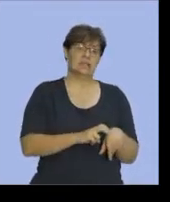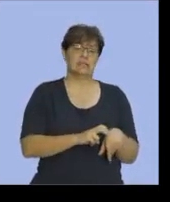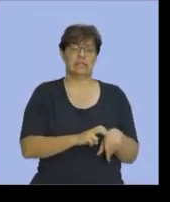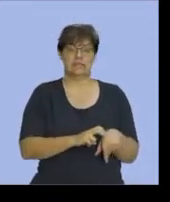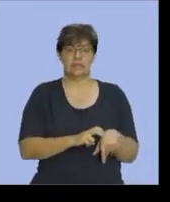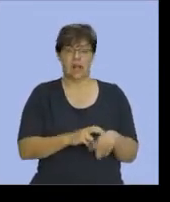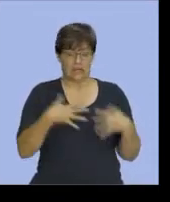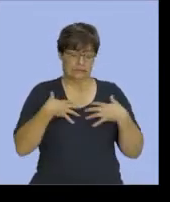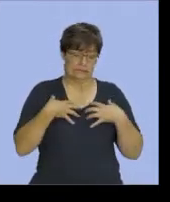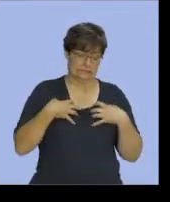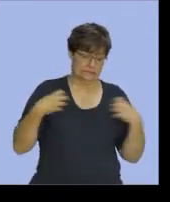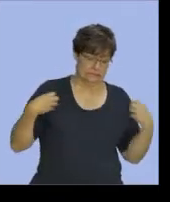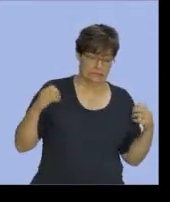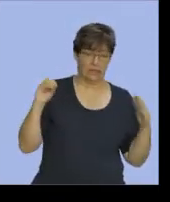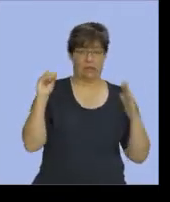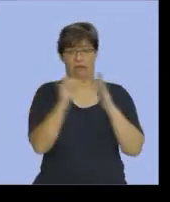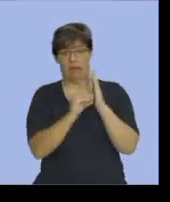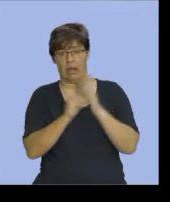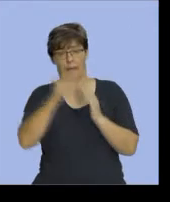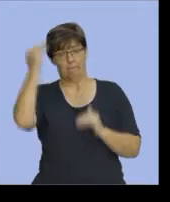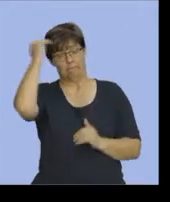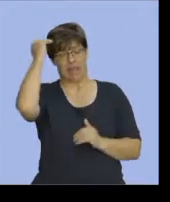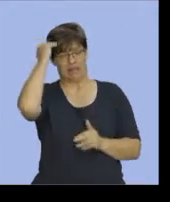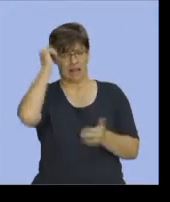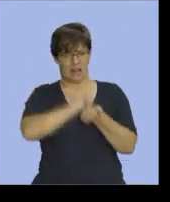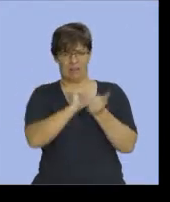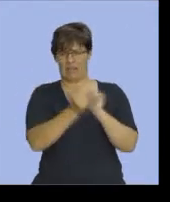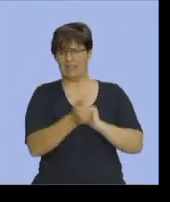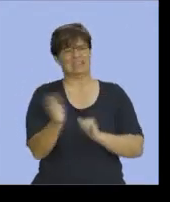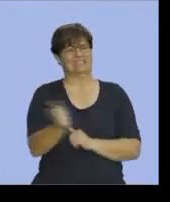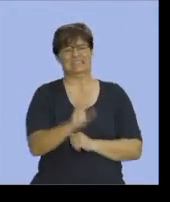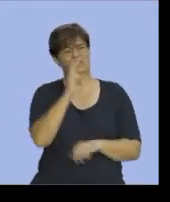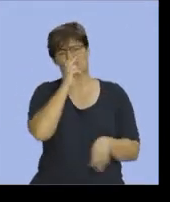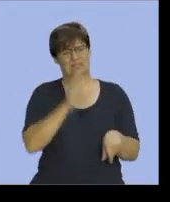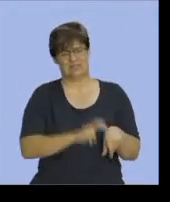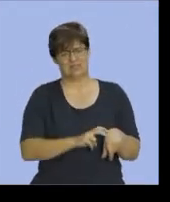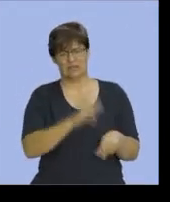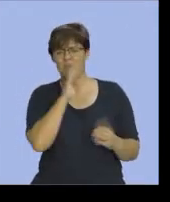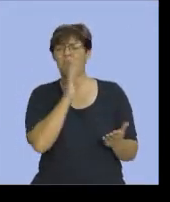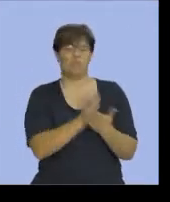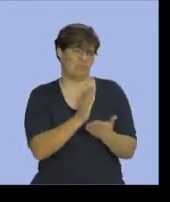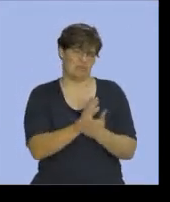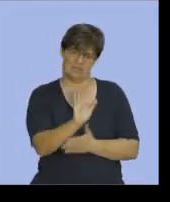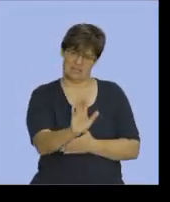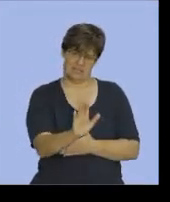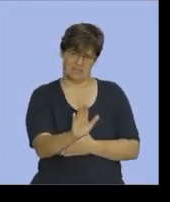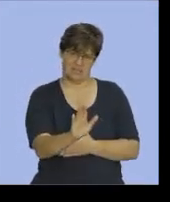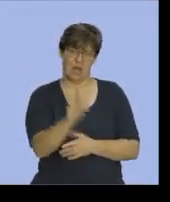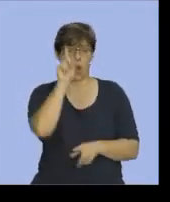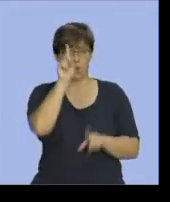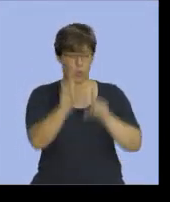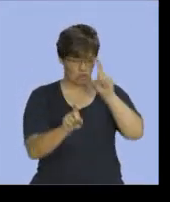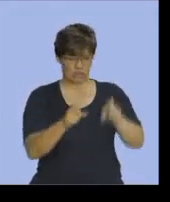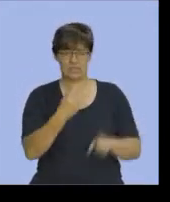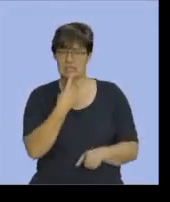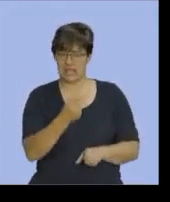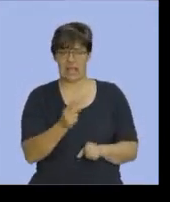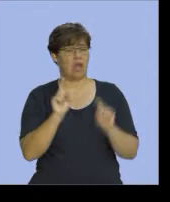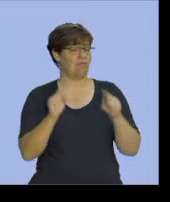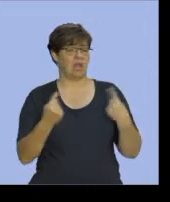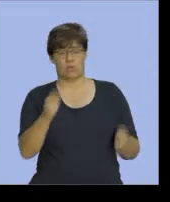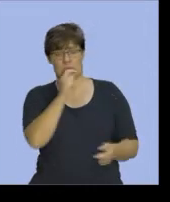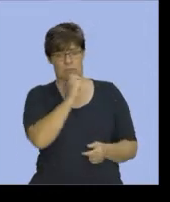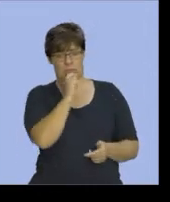be straining yourself and trying to do mental math when it comes to trigonometry. I promise you, there will be questions that will